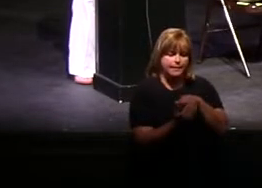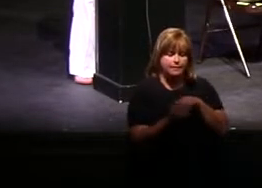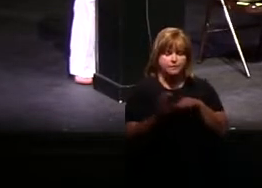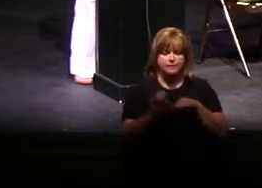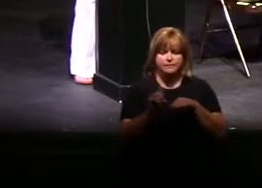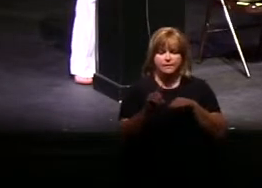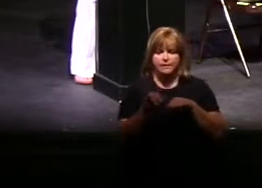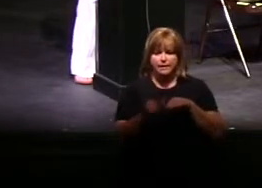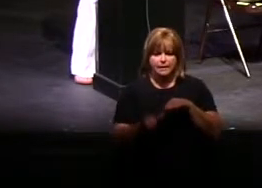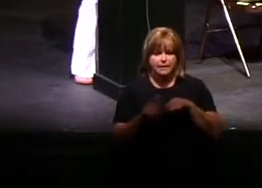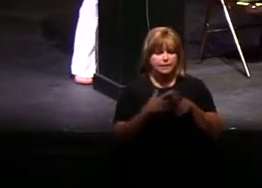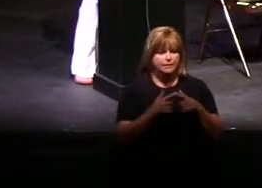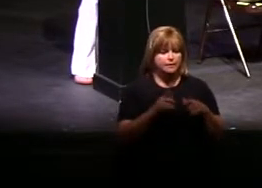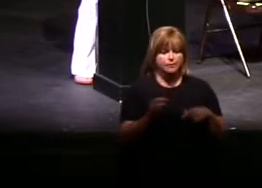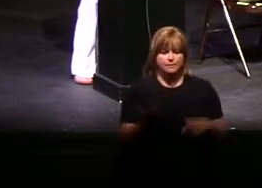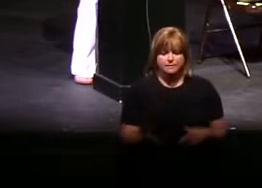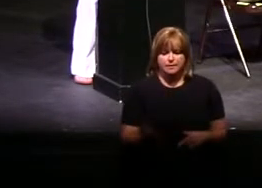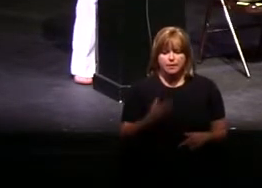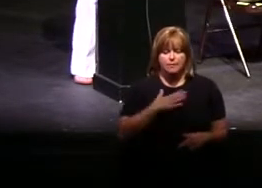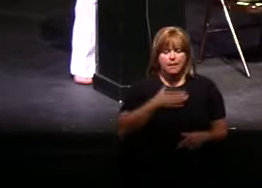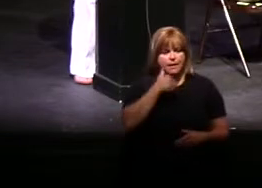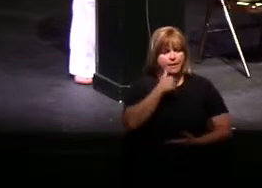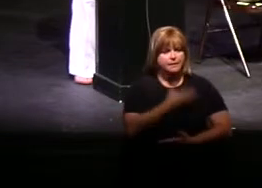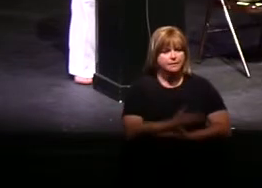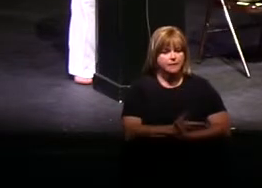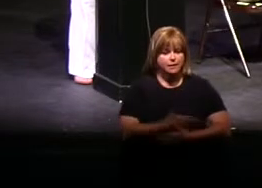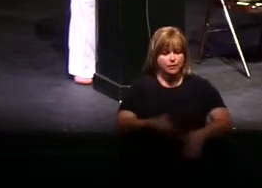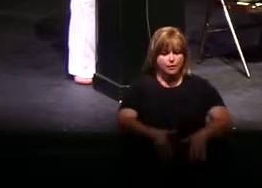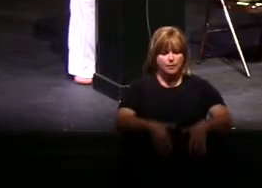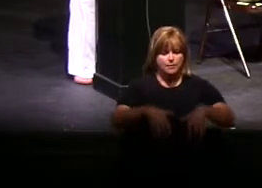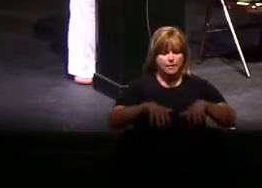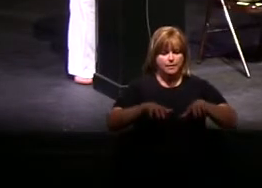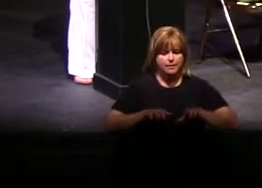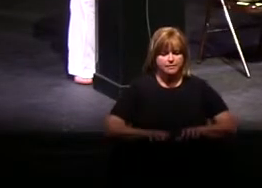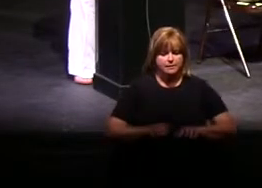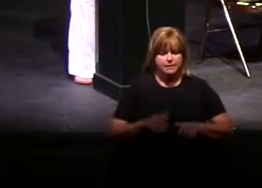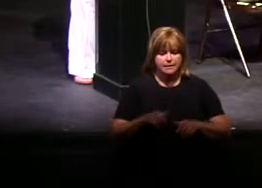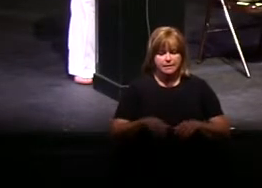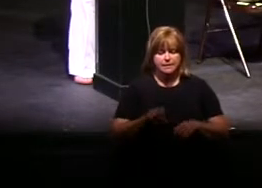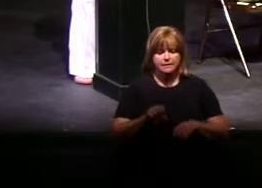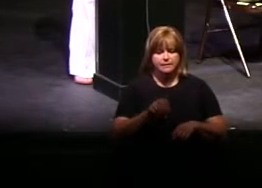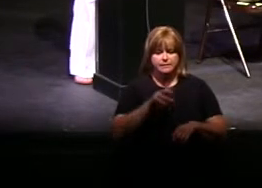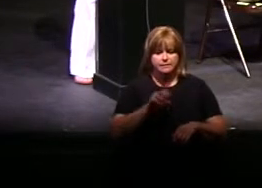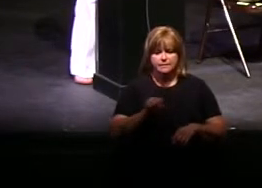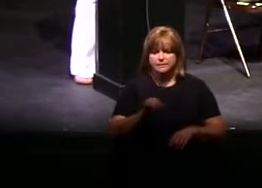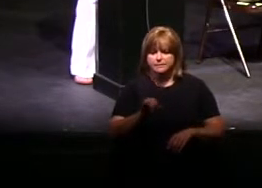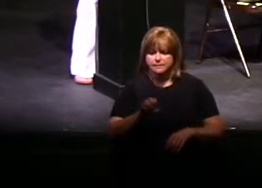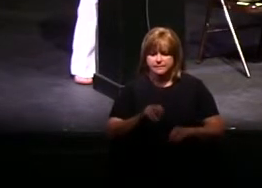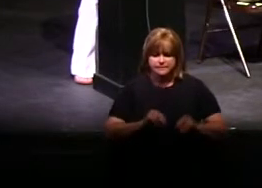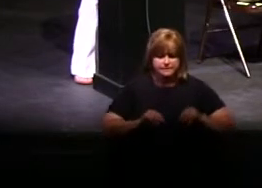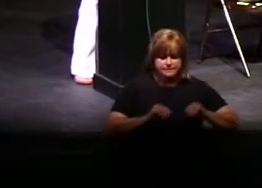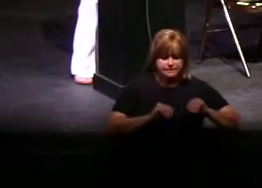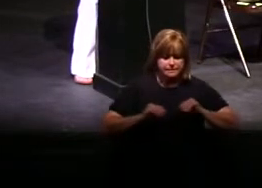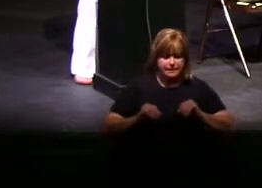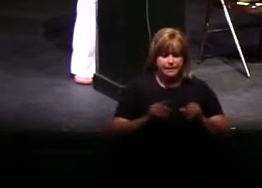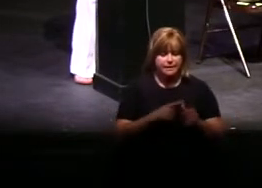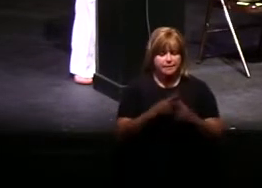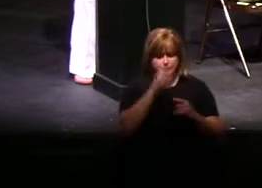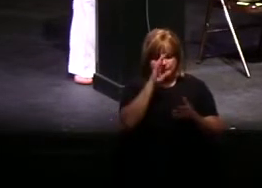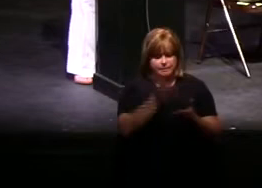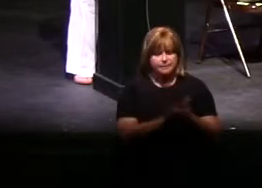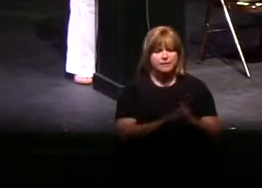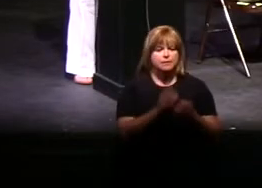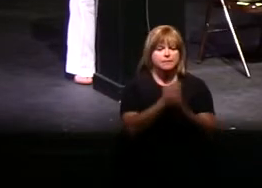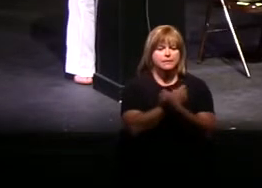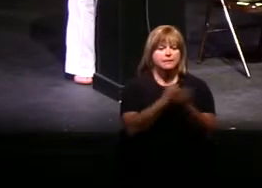there that our daughter buried her precious stuffed bunny in the sand, where she believed he'd be safe and warm, and no one